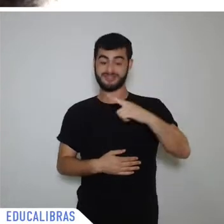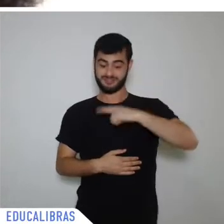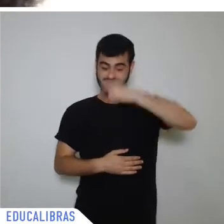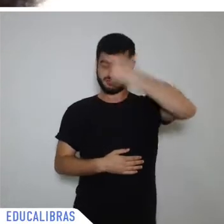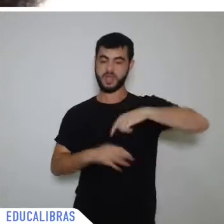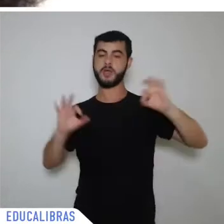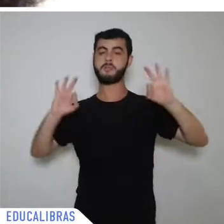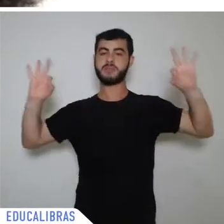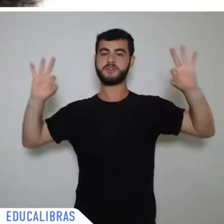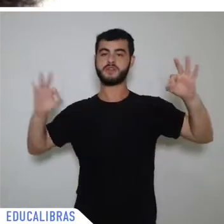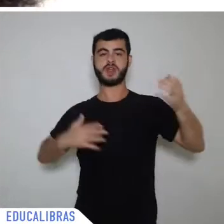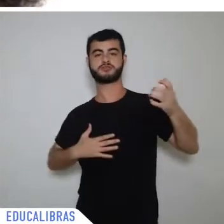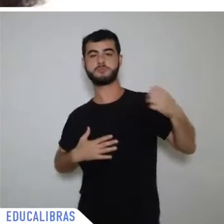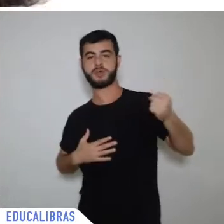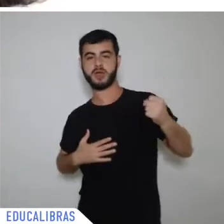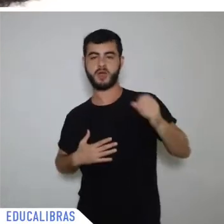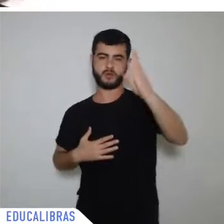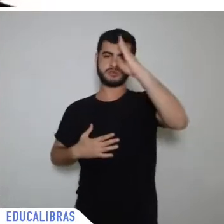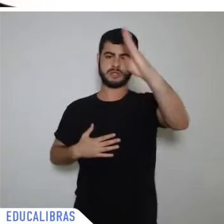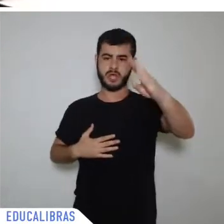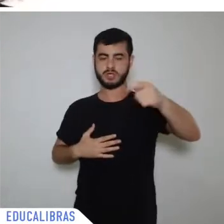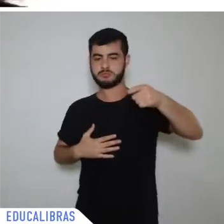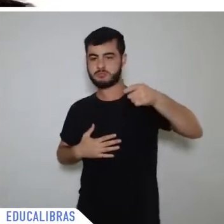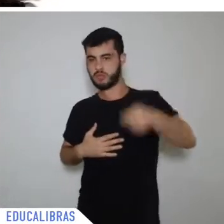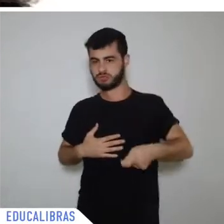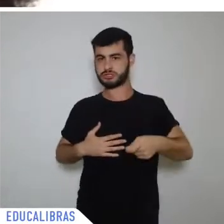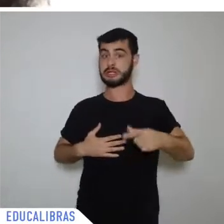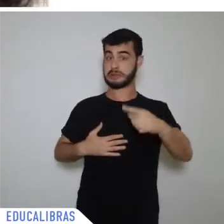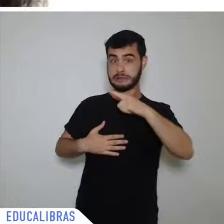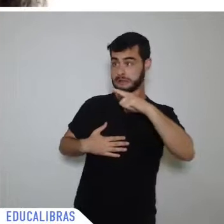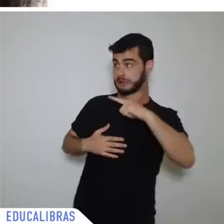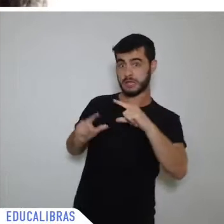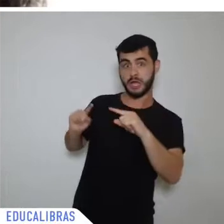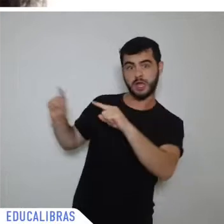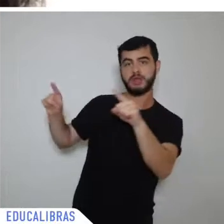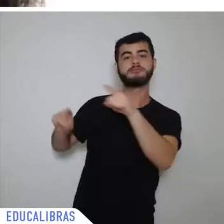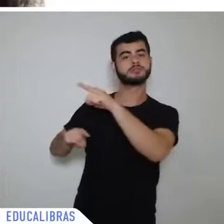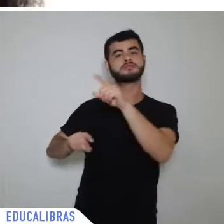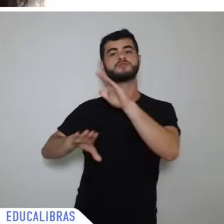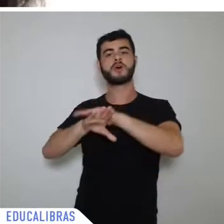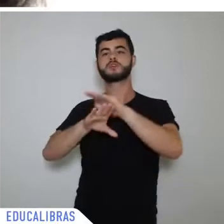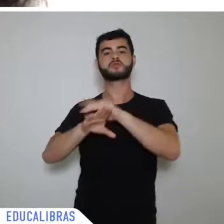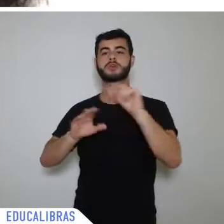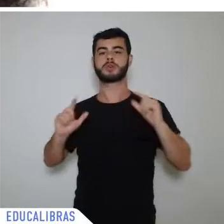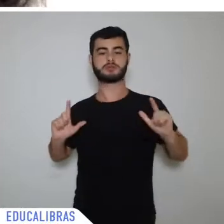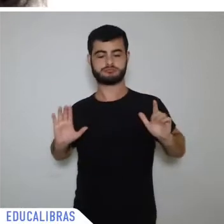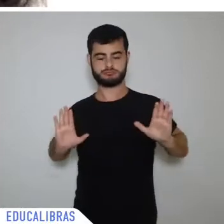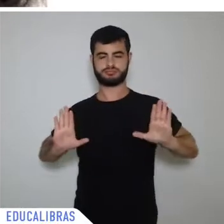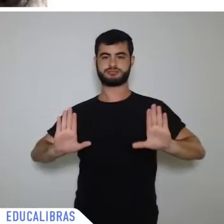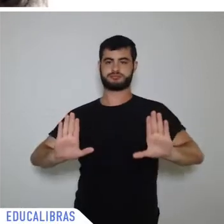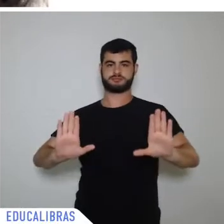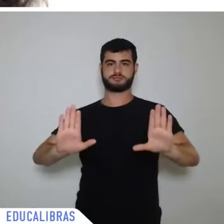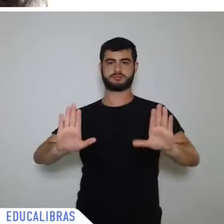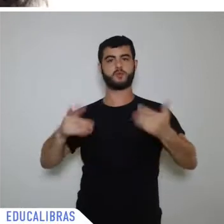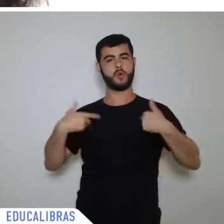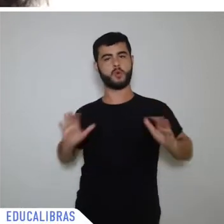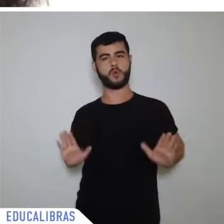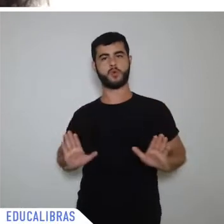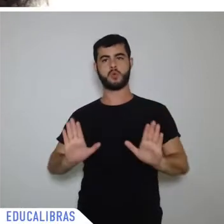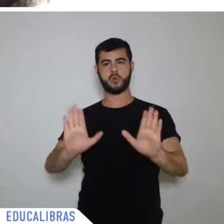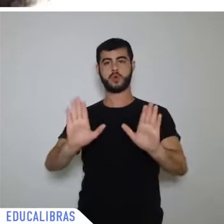those who enjoy the benefits of all this structure that we know happens, they